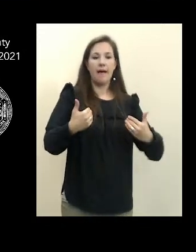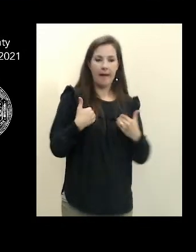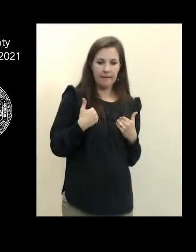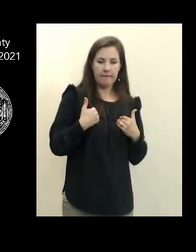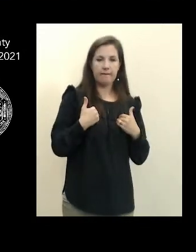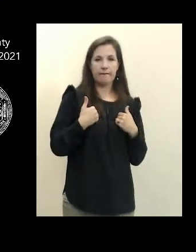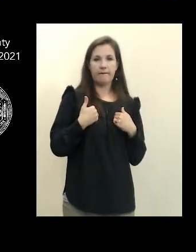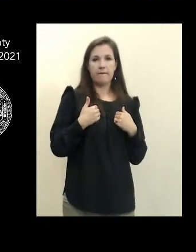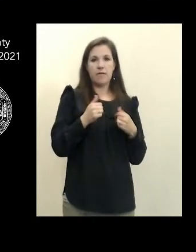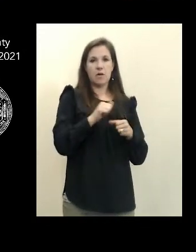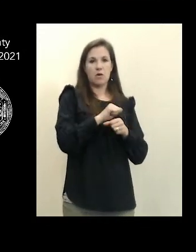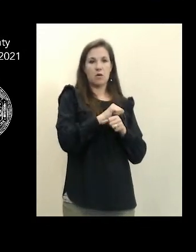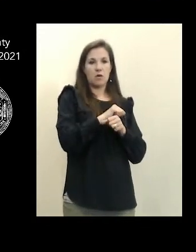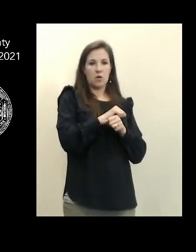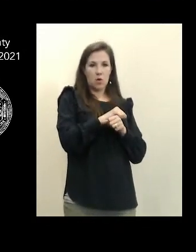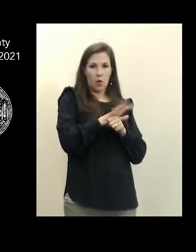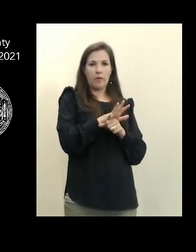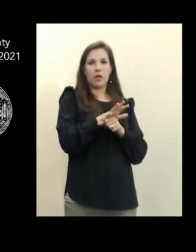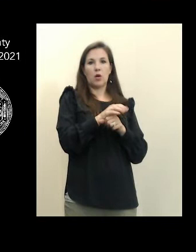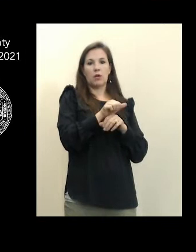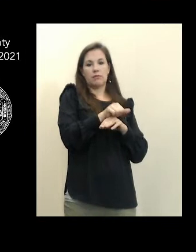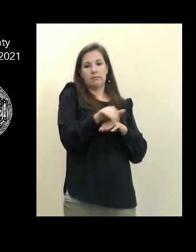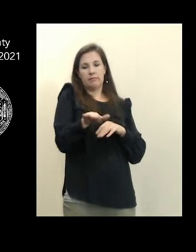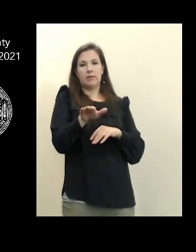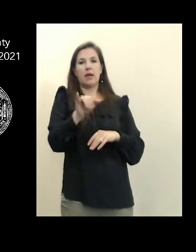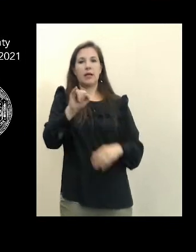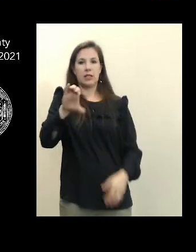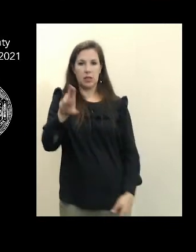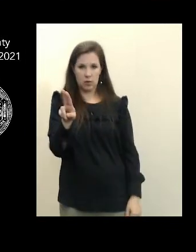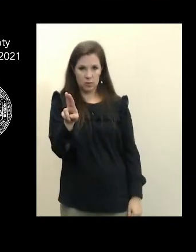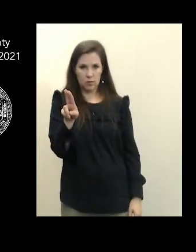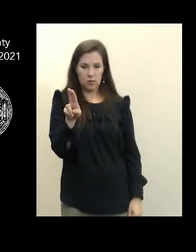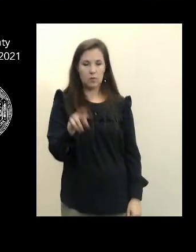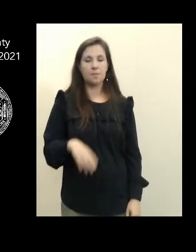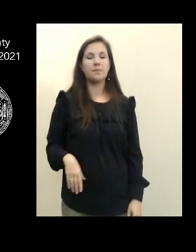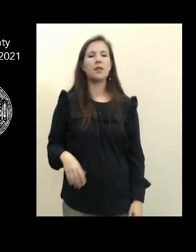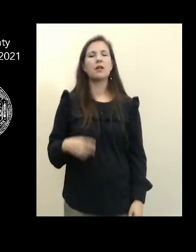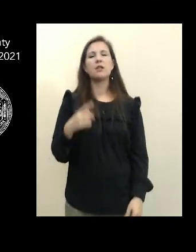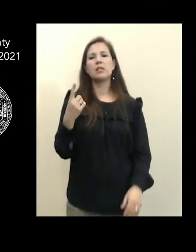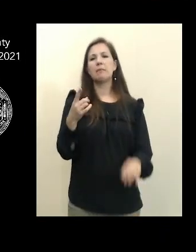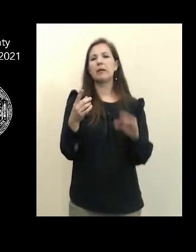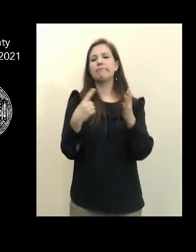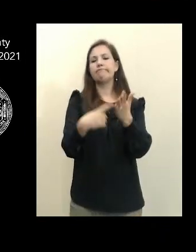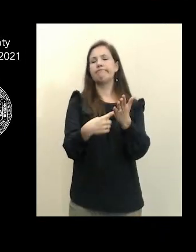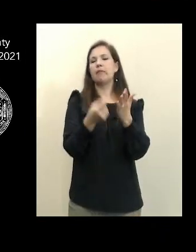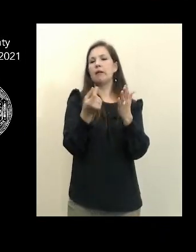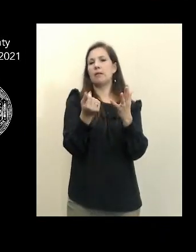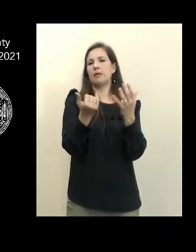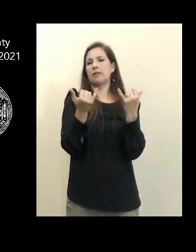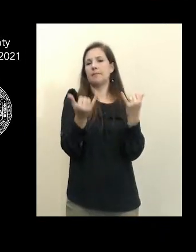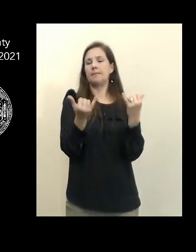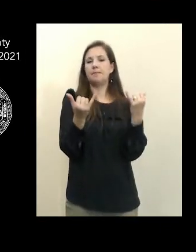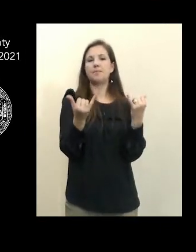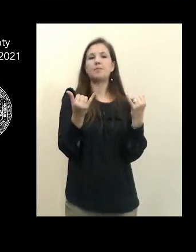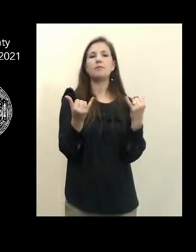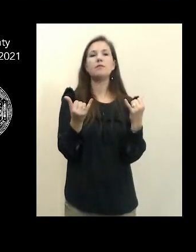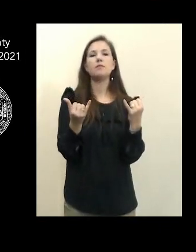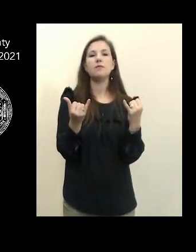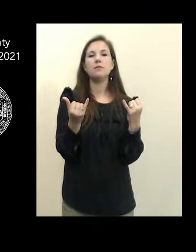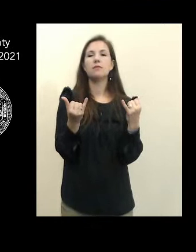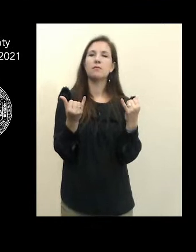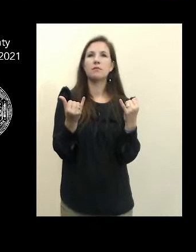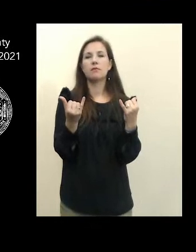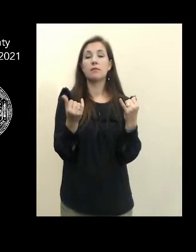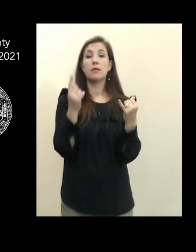that are of the COVID patients are in the ICU. Something that we have talked about a little bit recently, but I think is